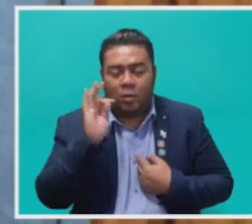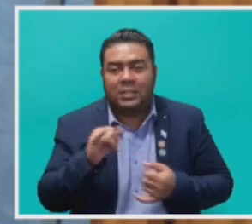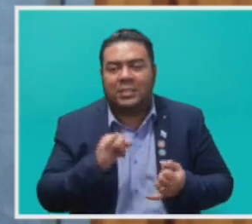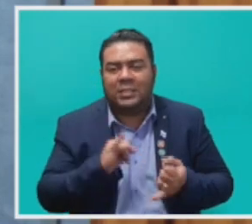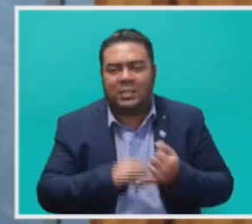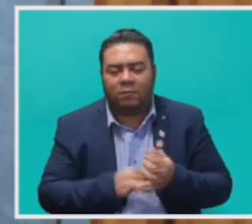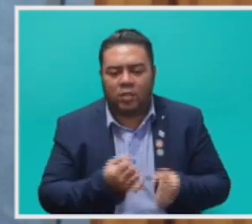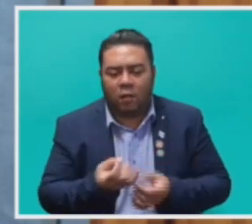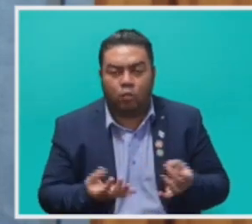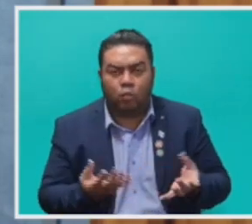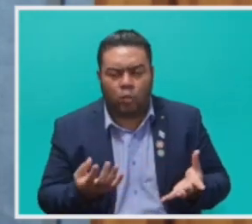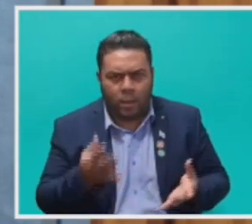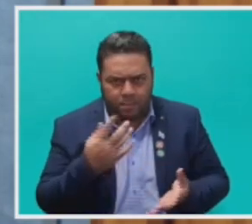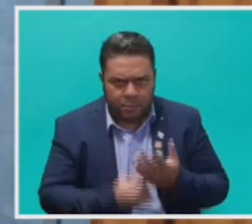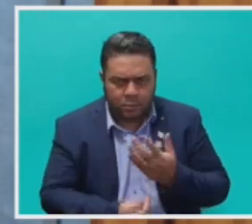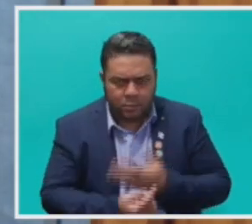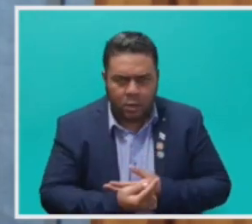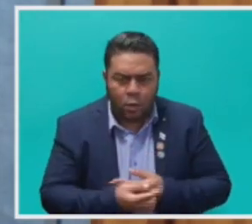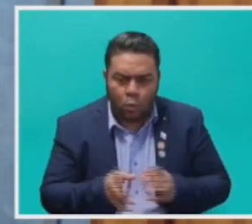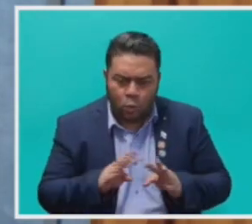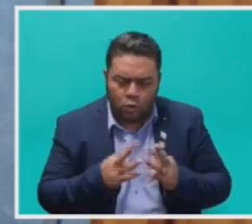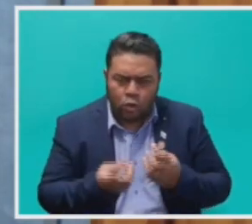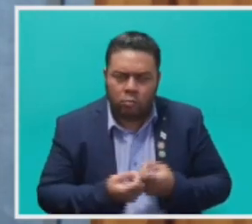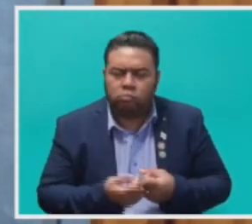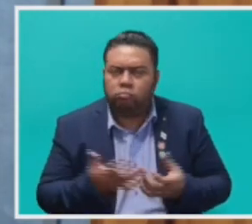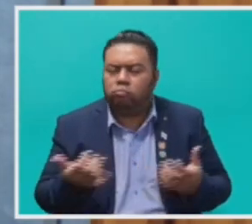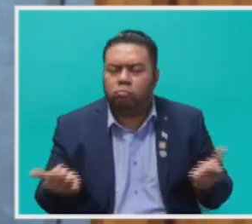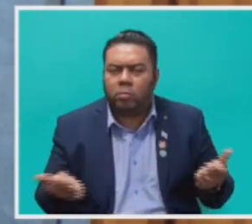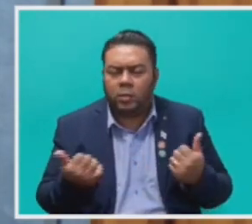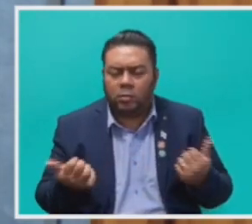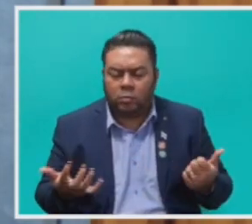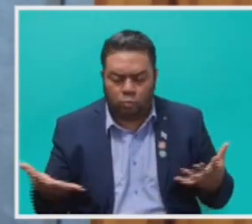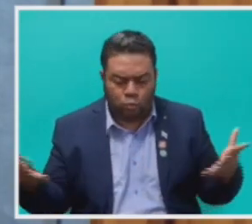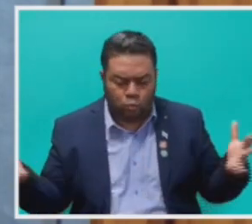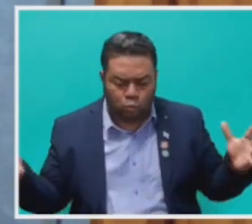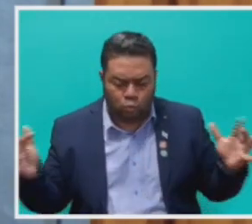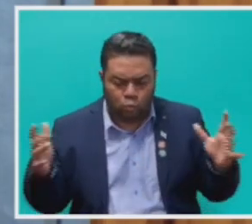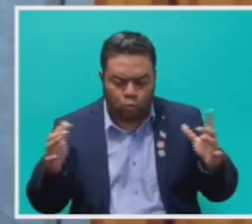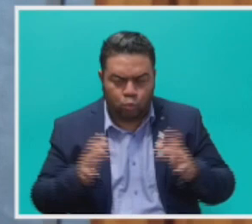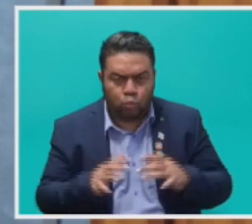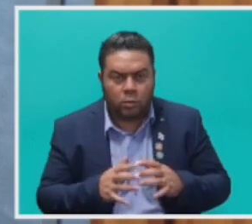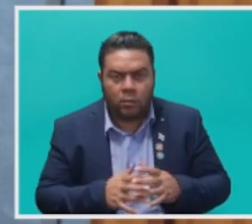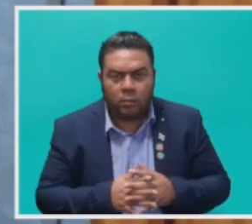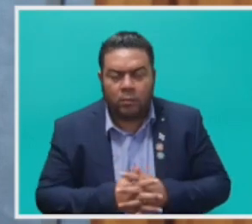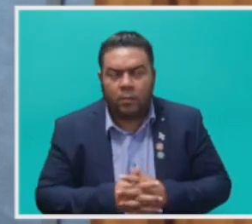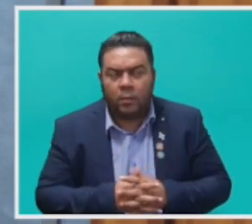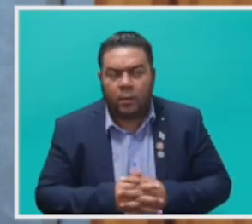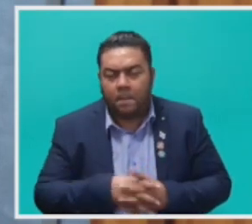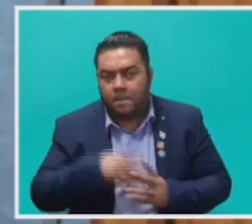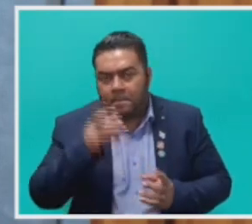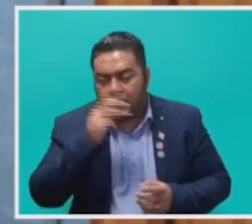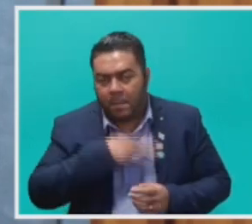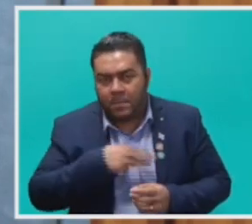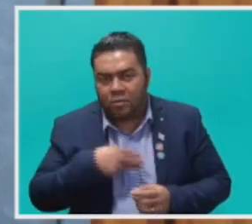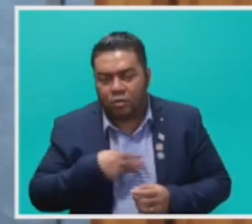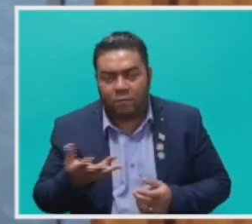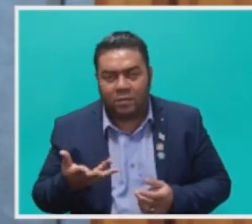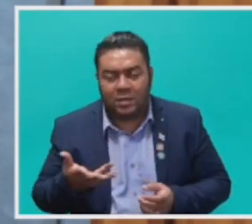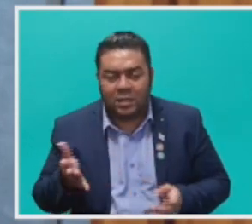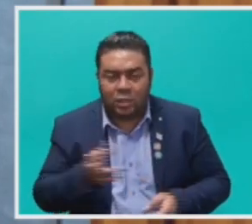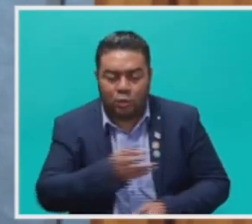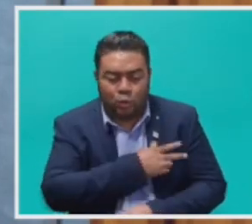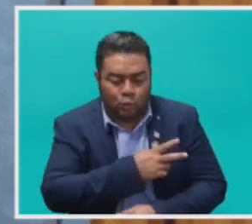Savu. Our workshop created a space for many factions to come together. There were rebels, members of the security